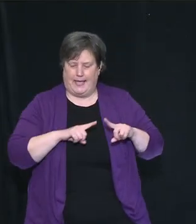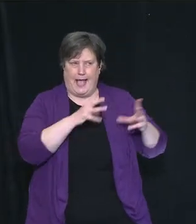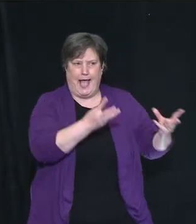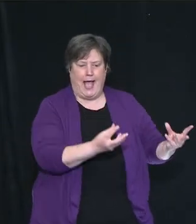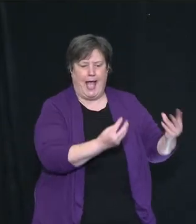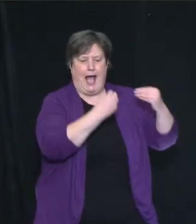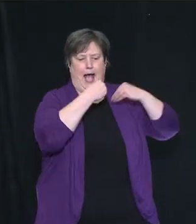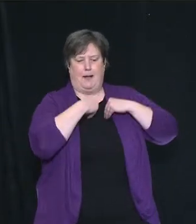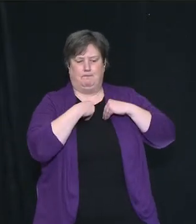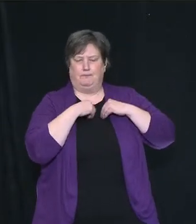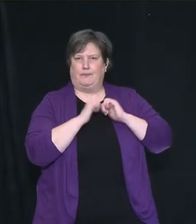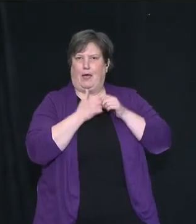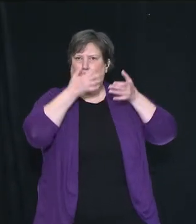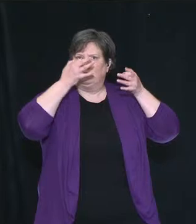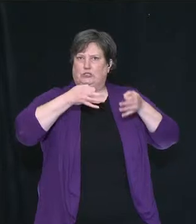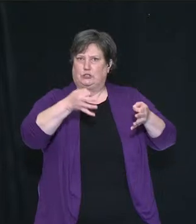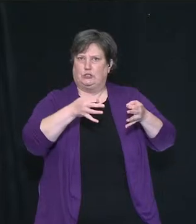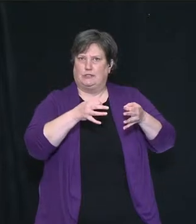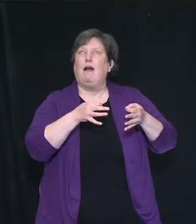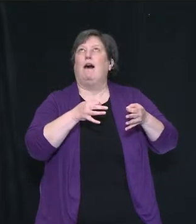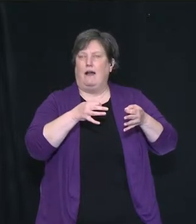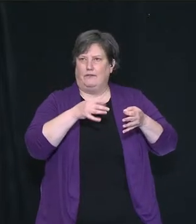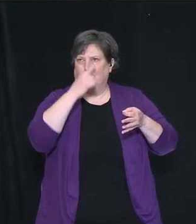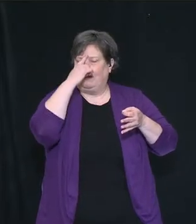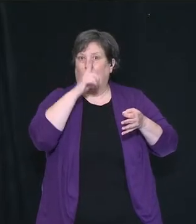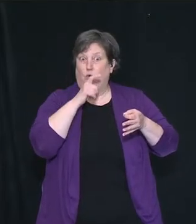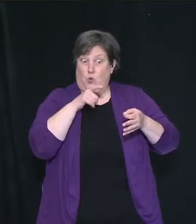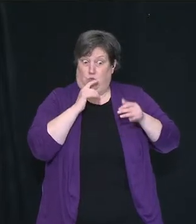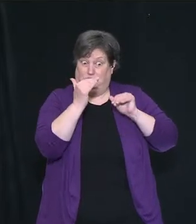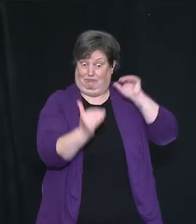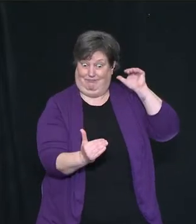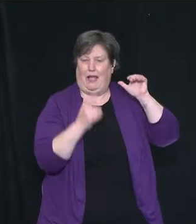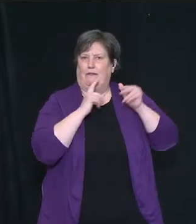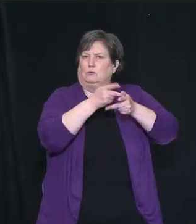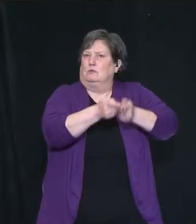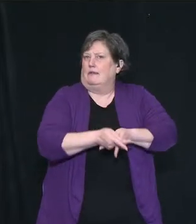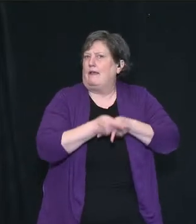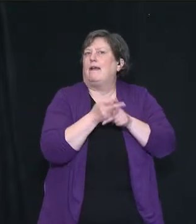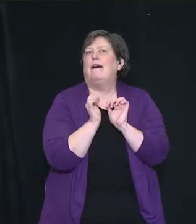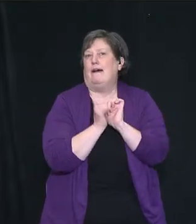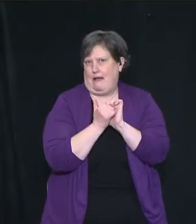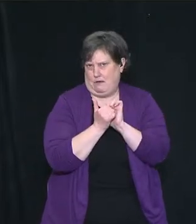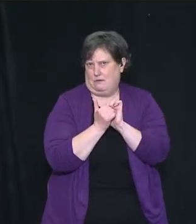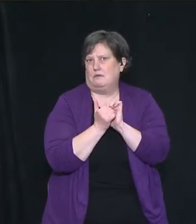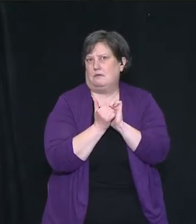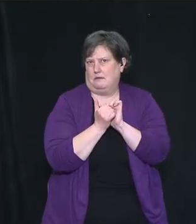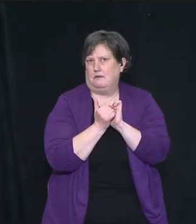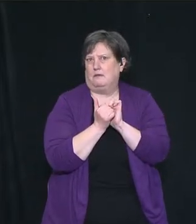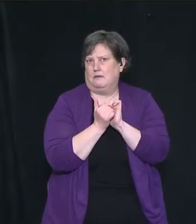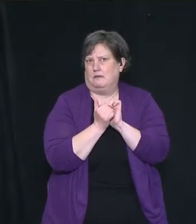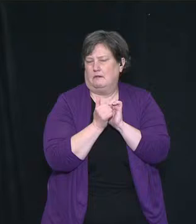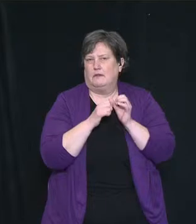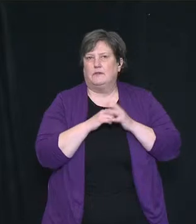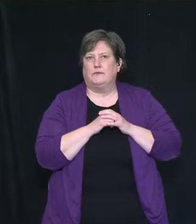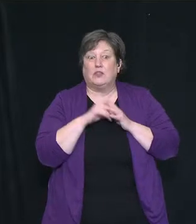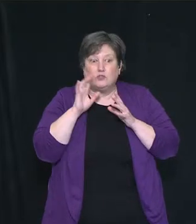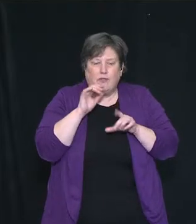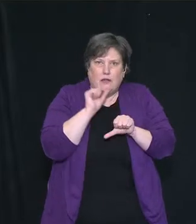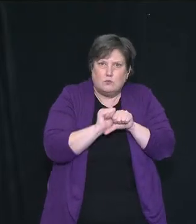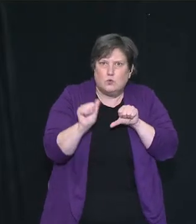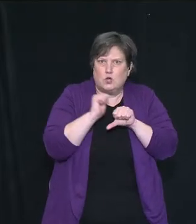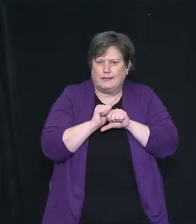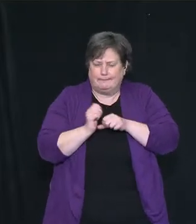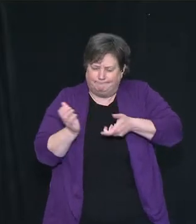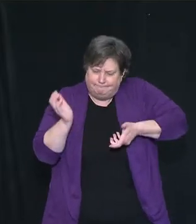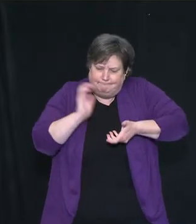foster participation and care for those in need. It is by working in common accord, hand